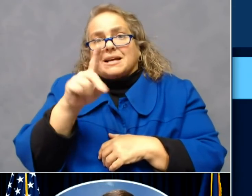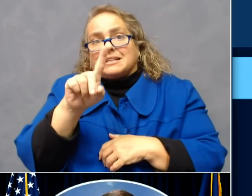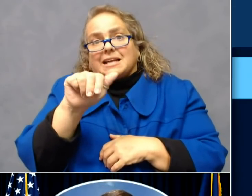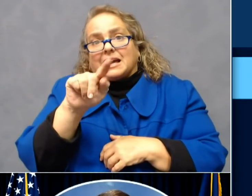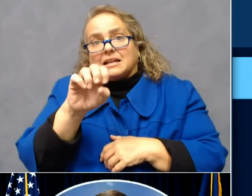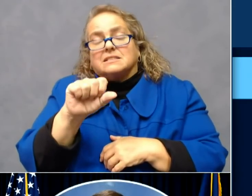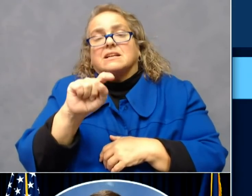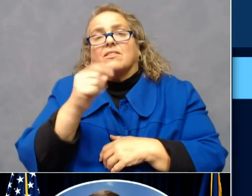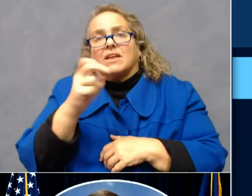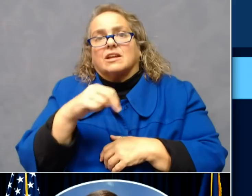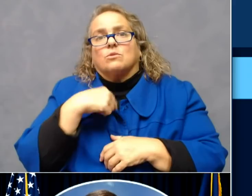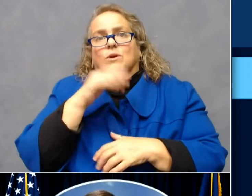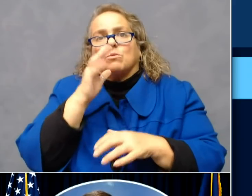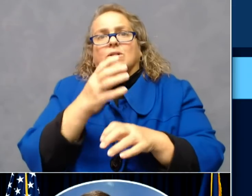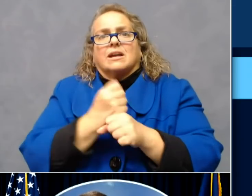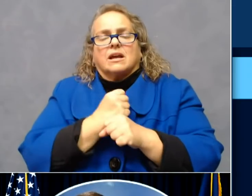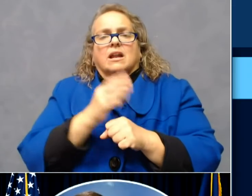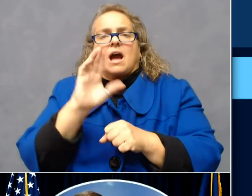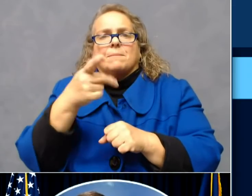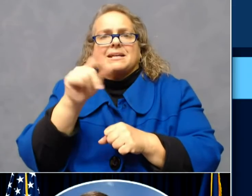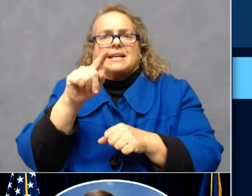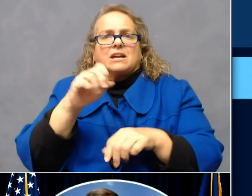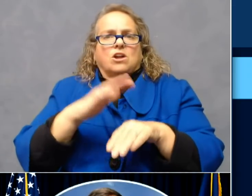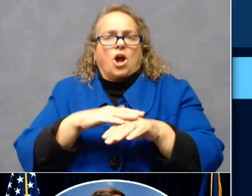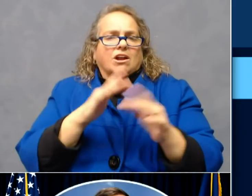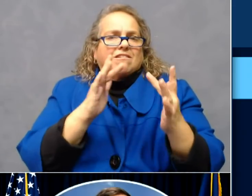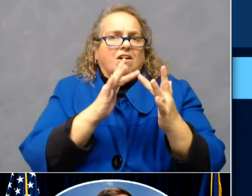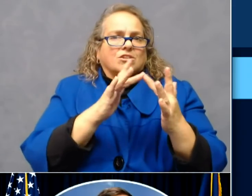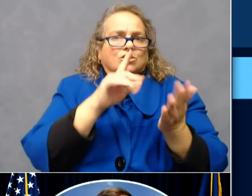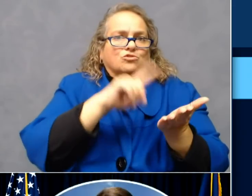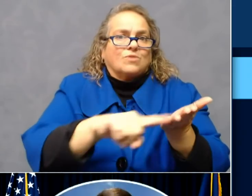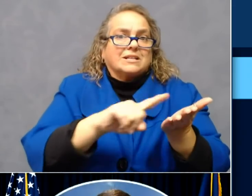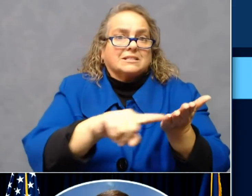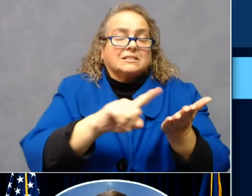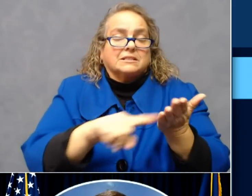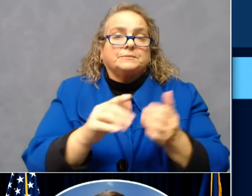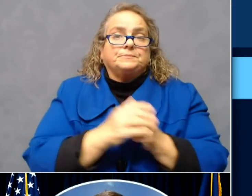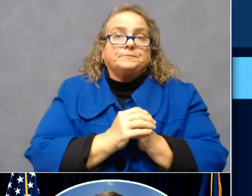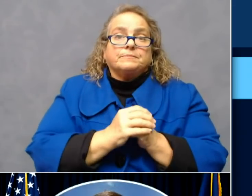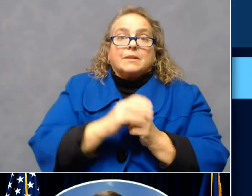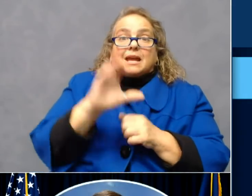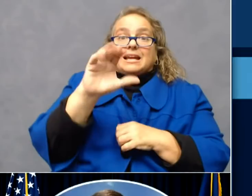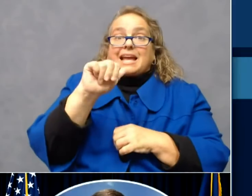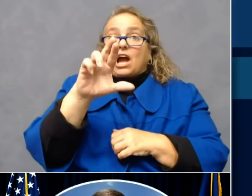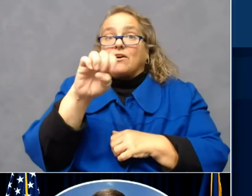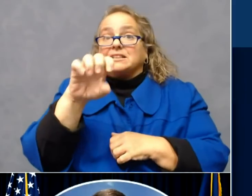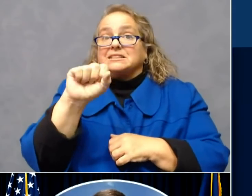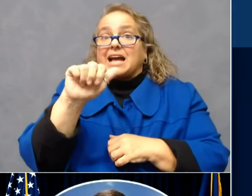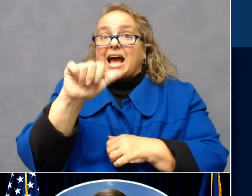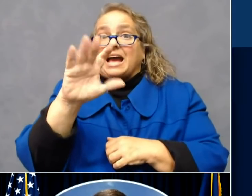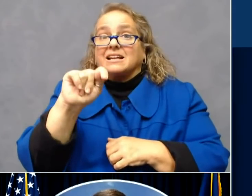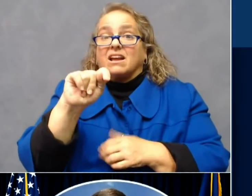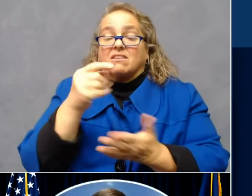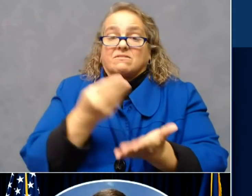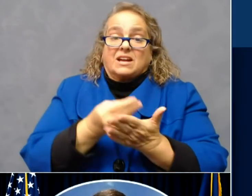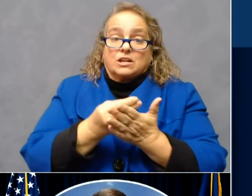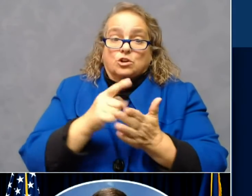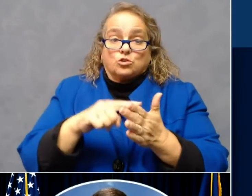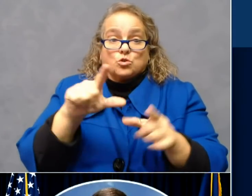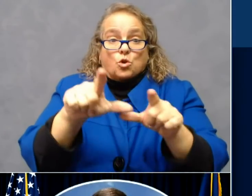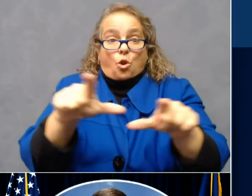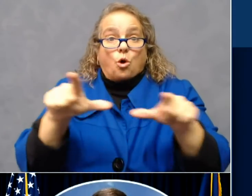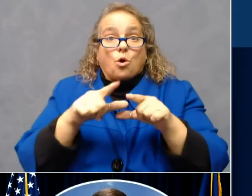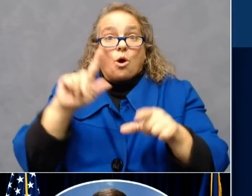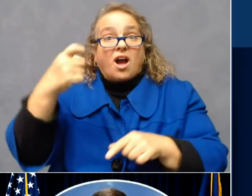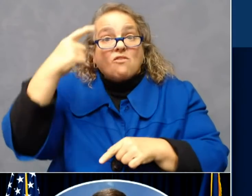an update on contact tracing. I want to start with CARES Act funding to local governments. Our local governments have been lifelines in our